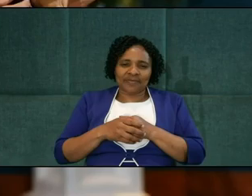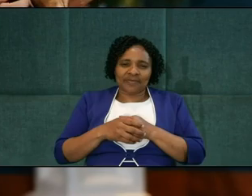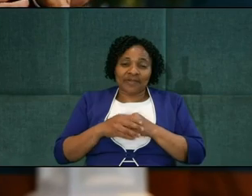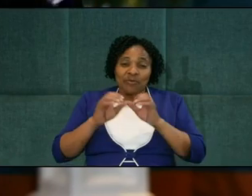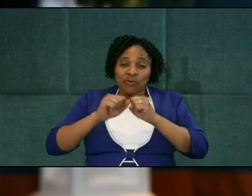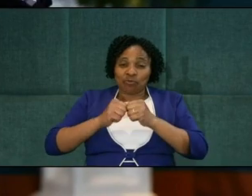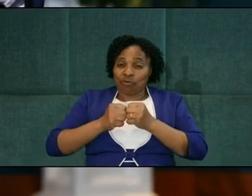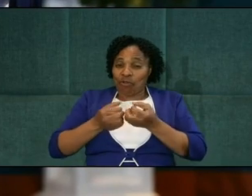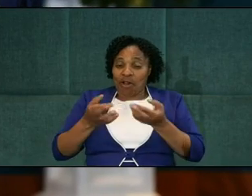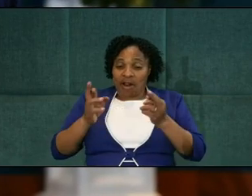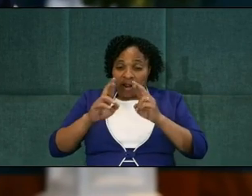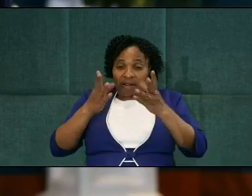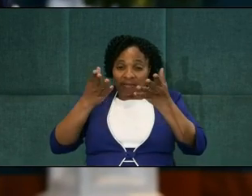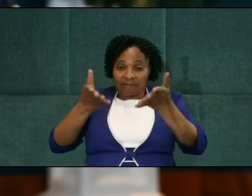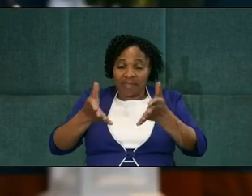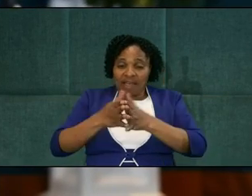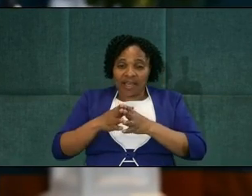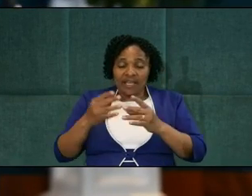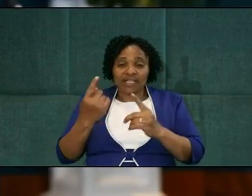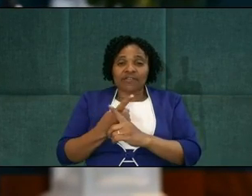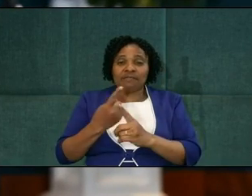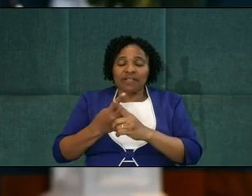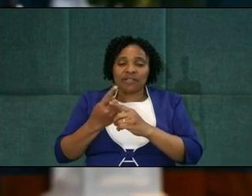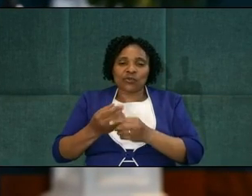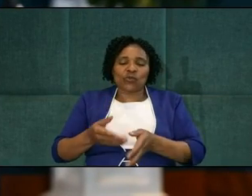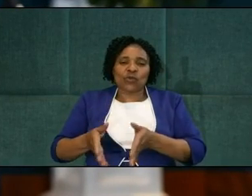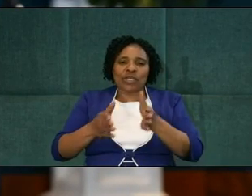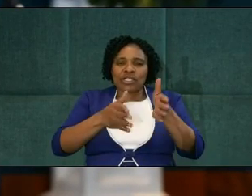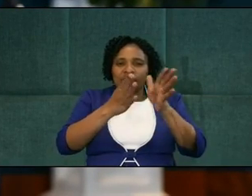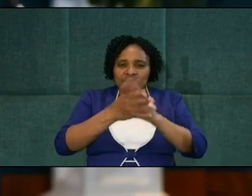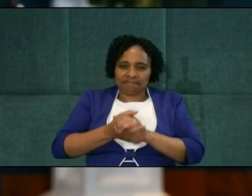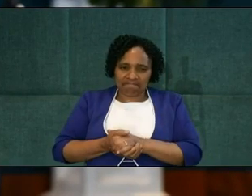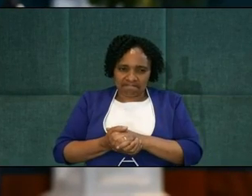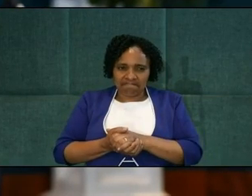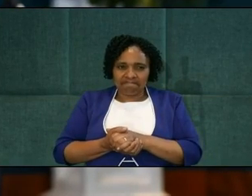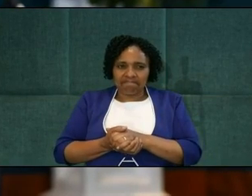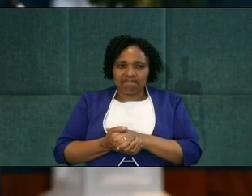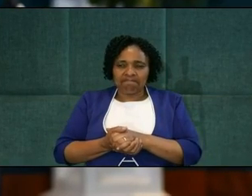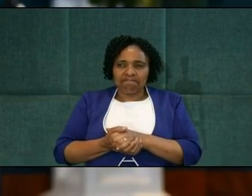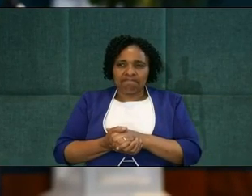characterized in various forms. Stay with the preacher.